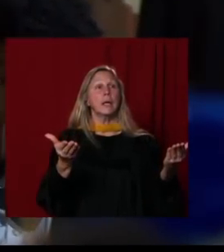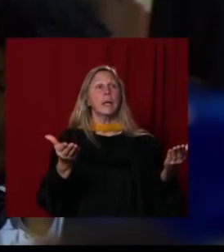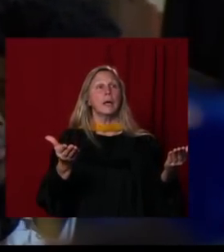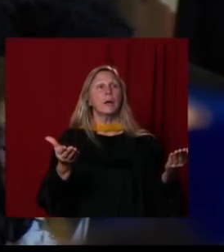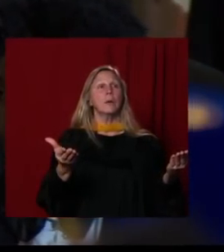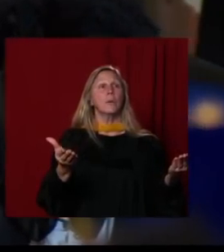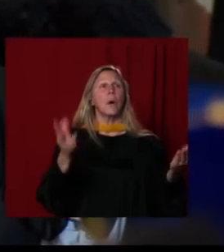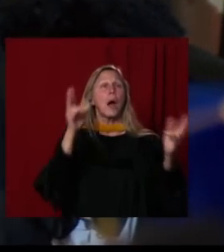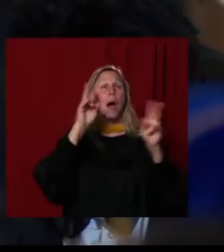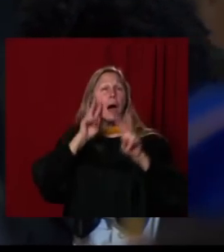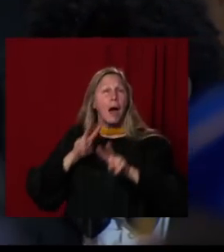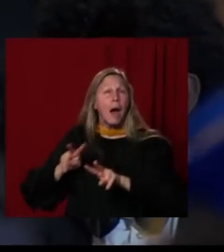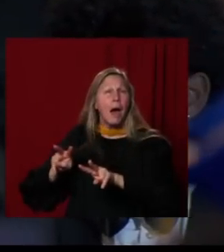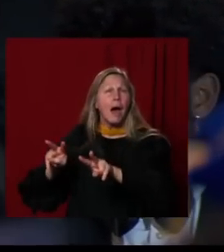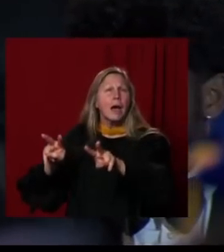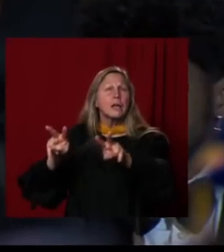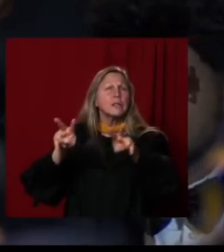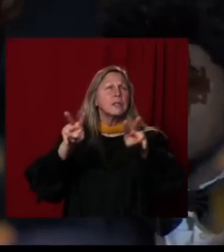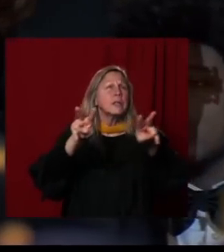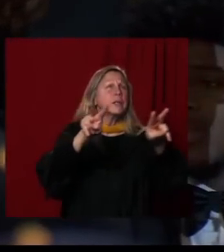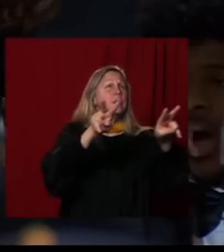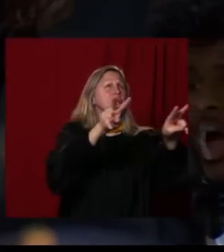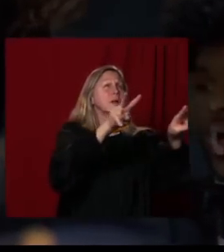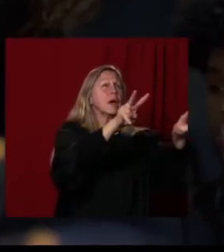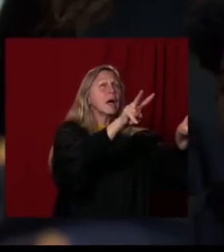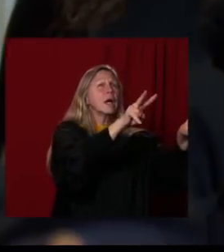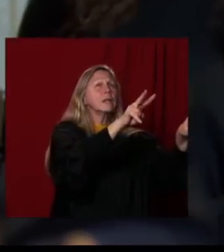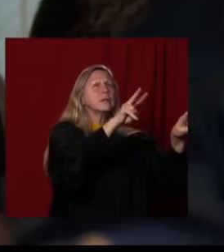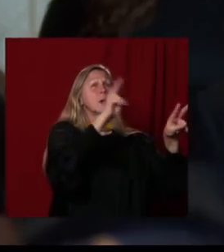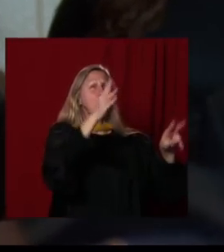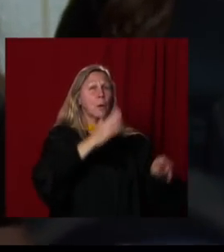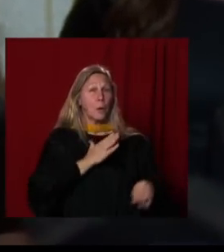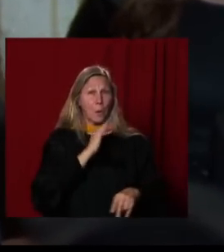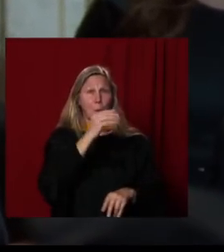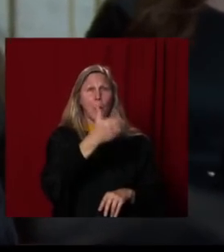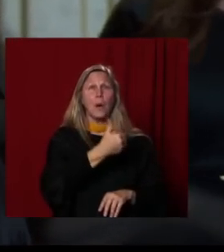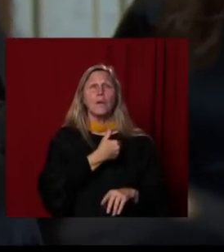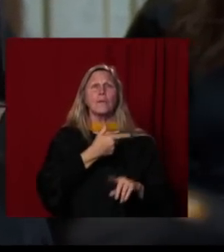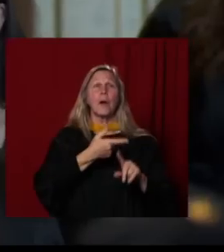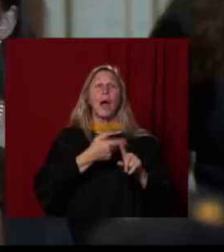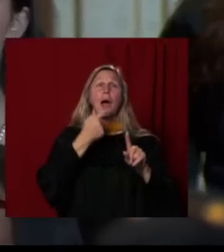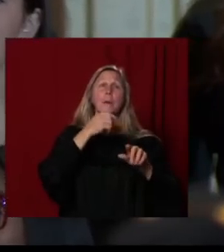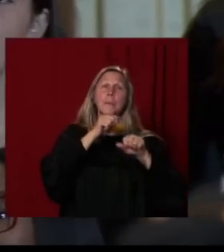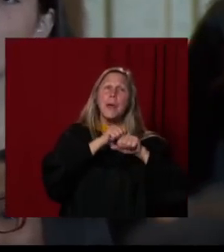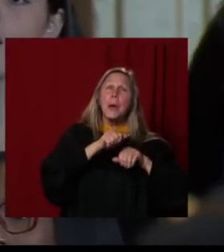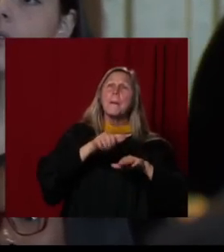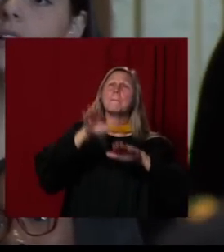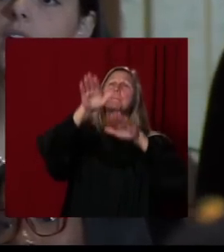Oh, bless my soul.